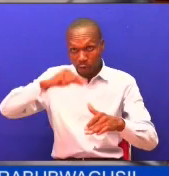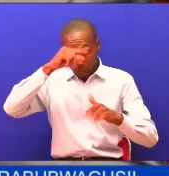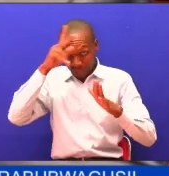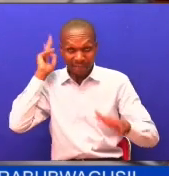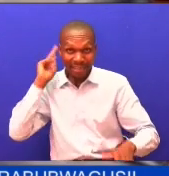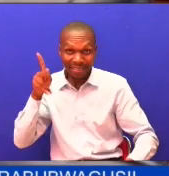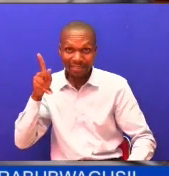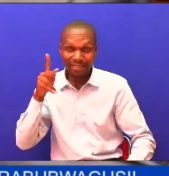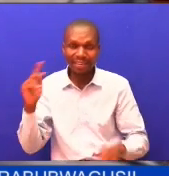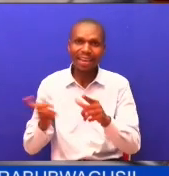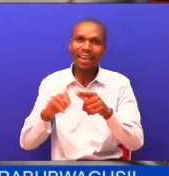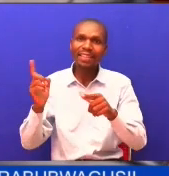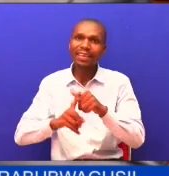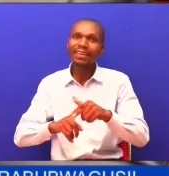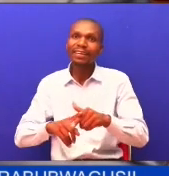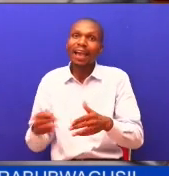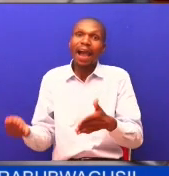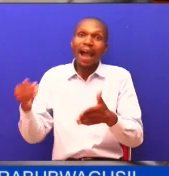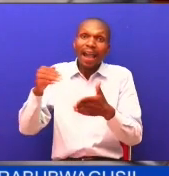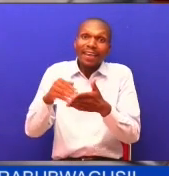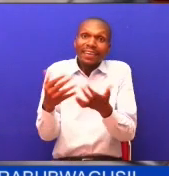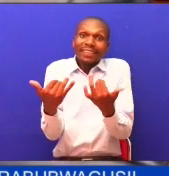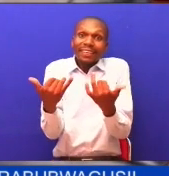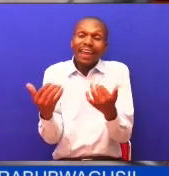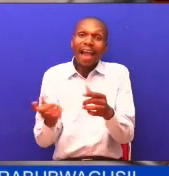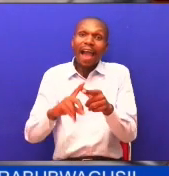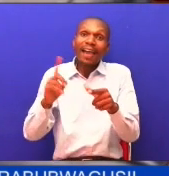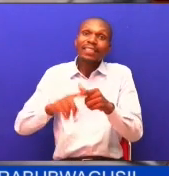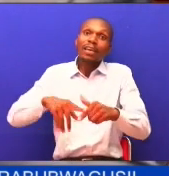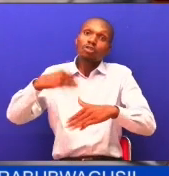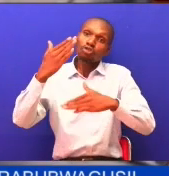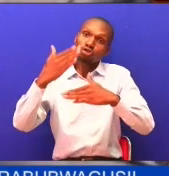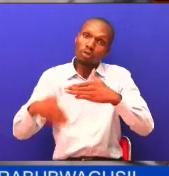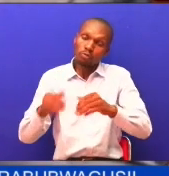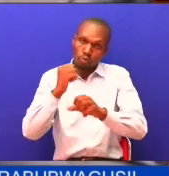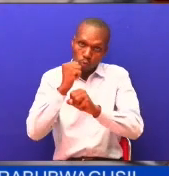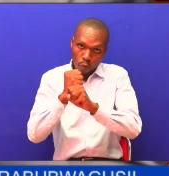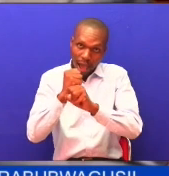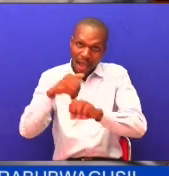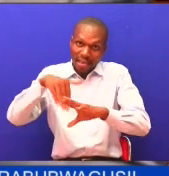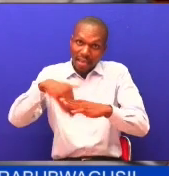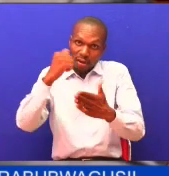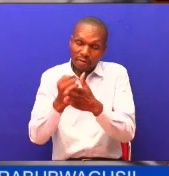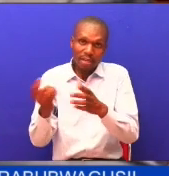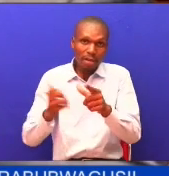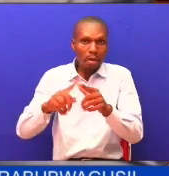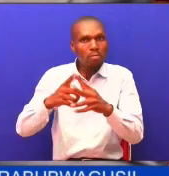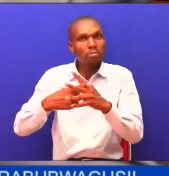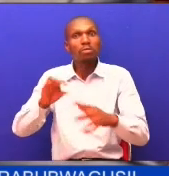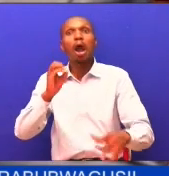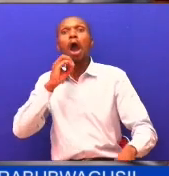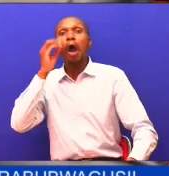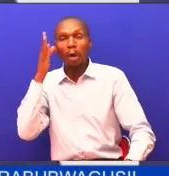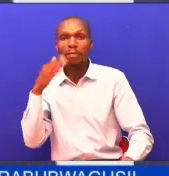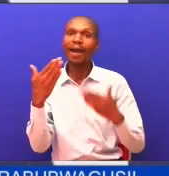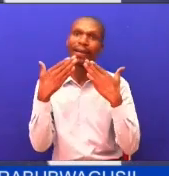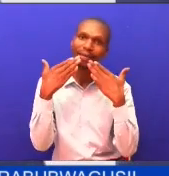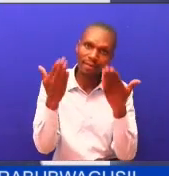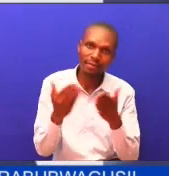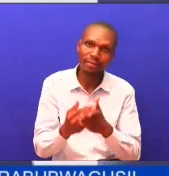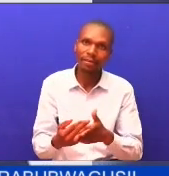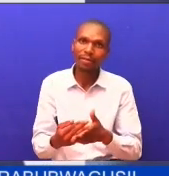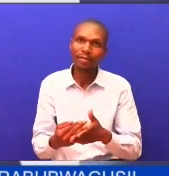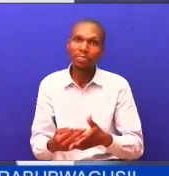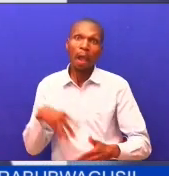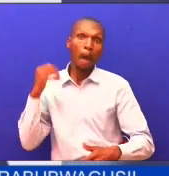County, and the Deputy Governor therefore ceases to hold office forthwith. I thank you. Governor